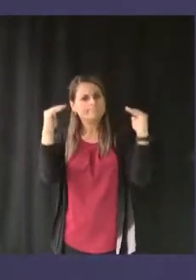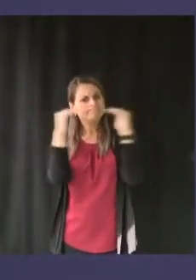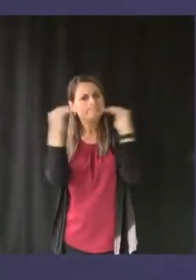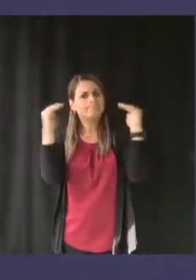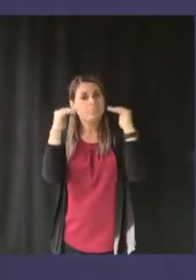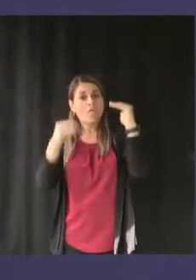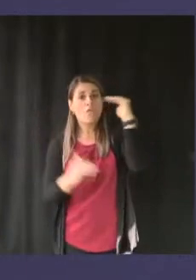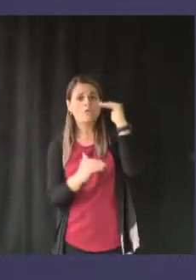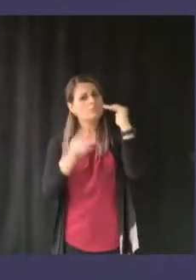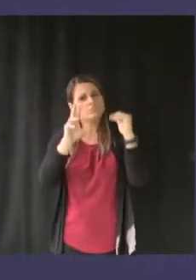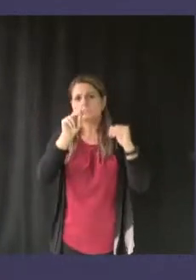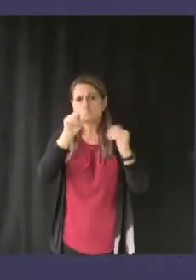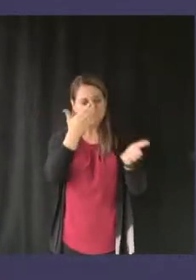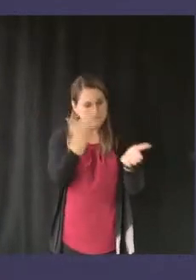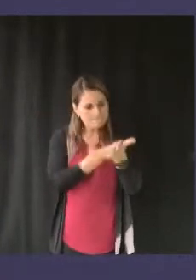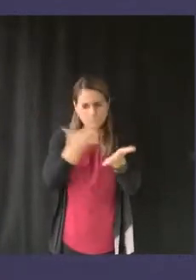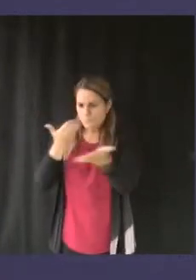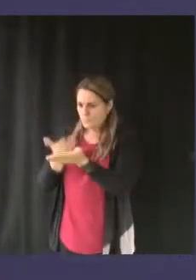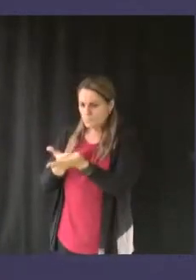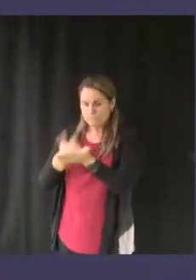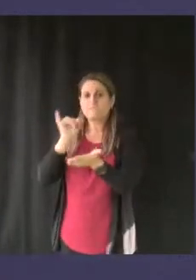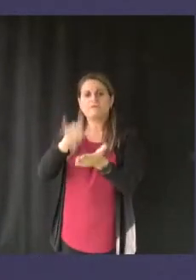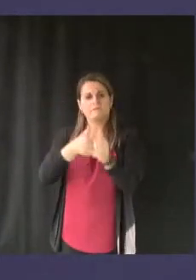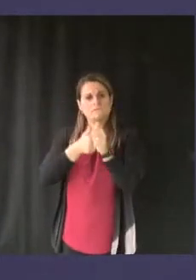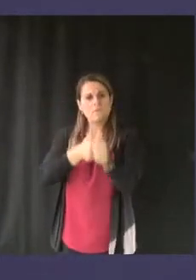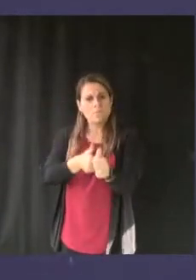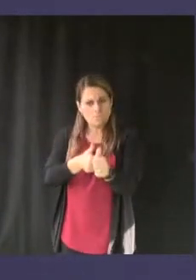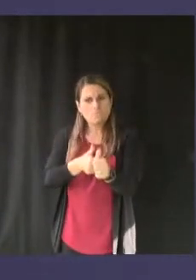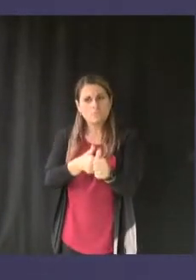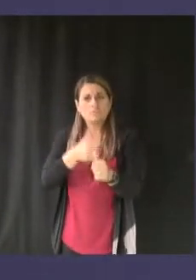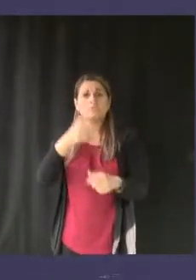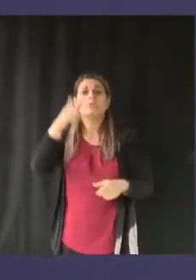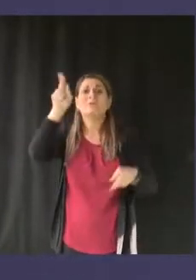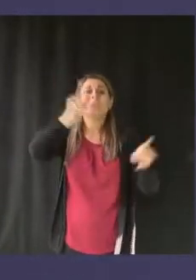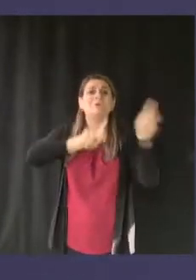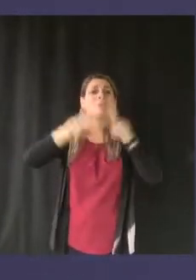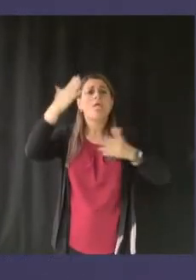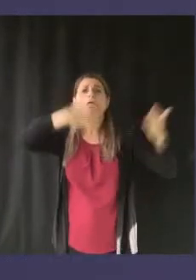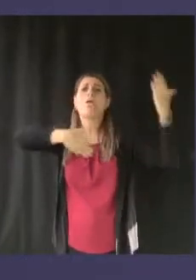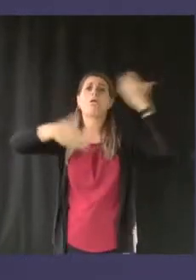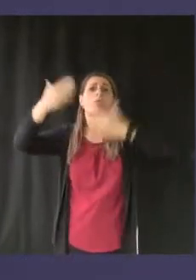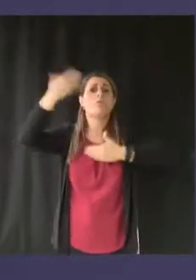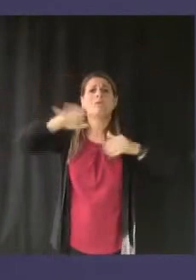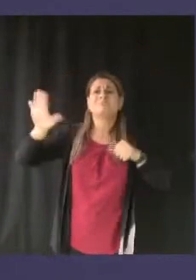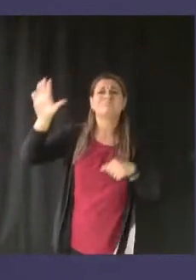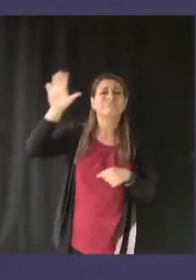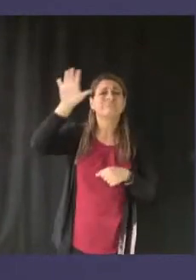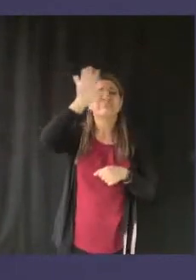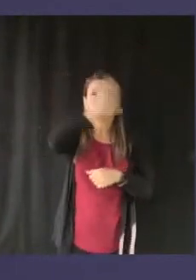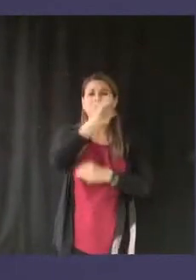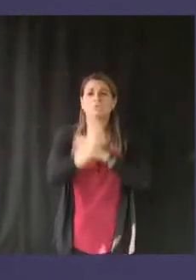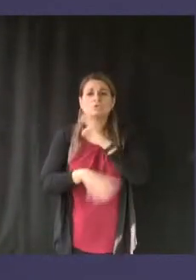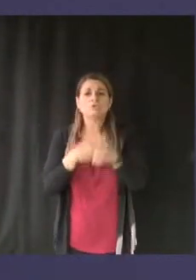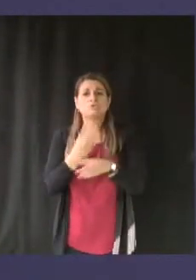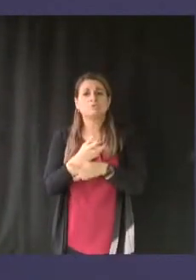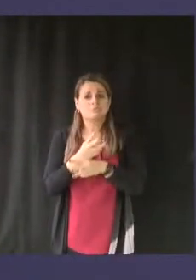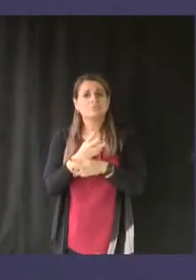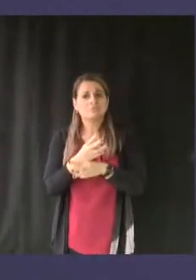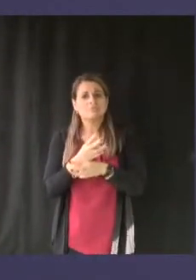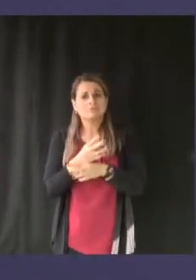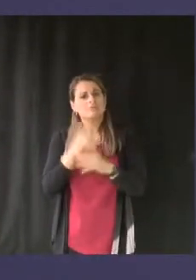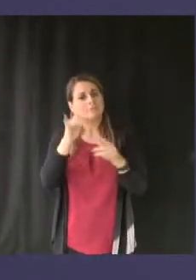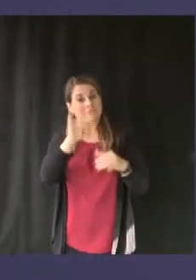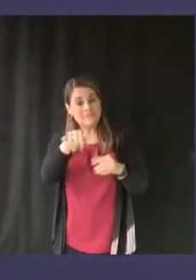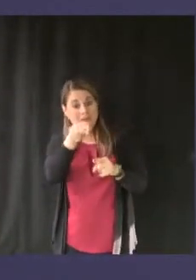laid out in front of the people around the world, and they will get their just desserts. And that's just what